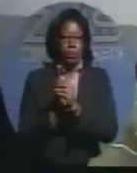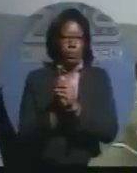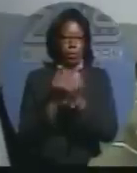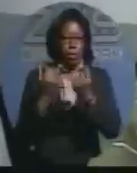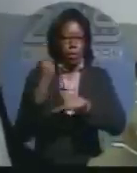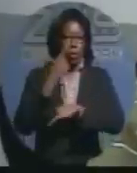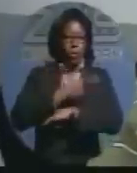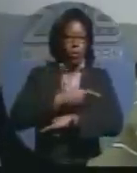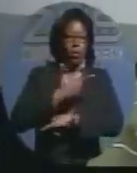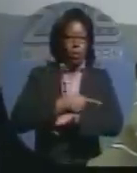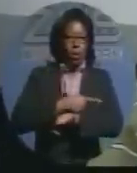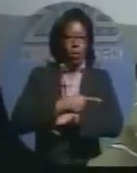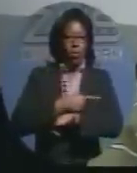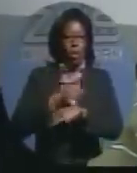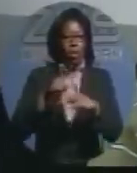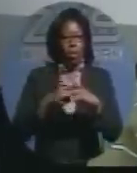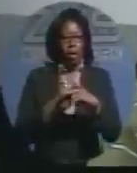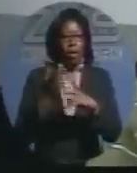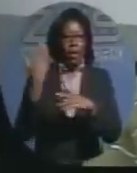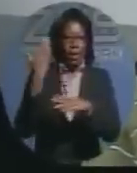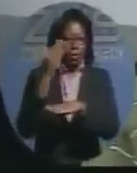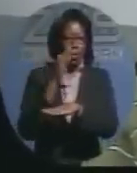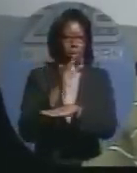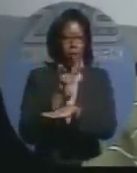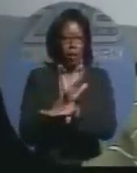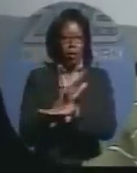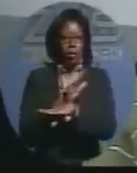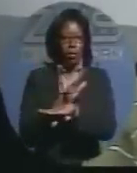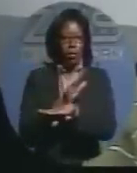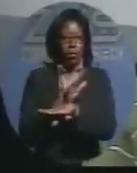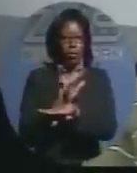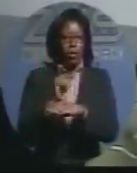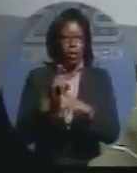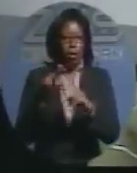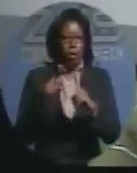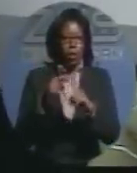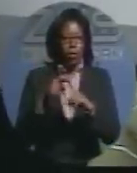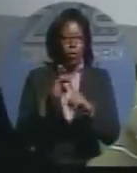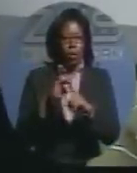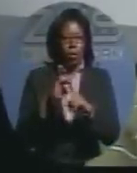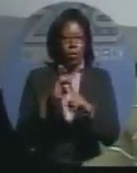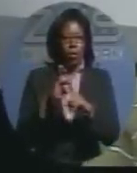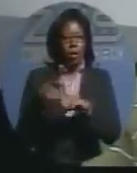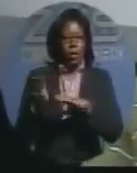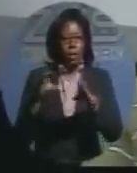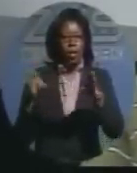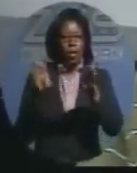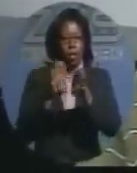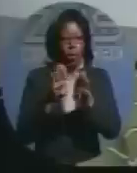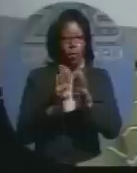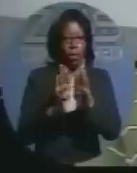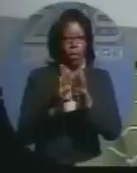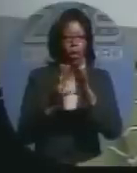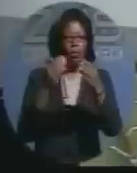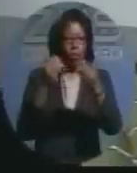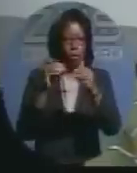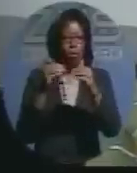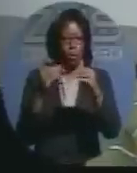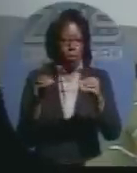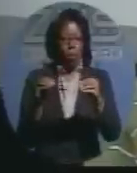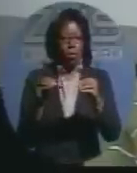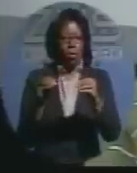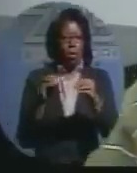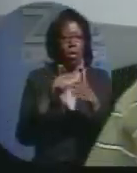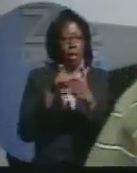Today's exercise really began last night when we did the actual closing off of the stalls.